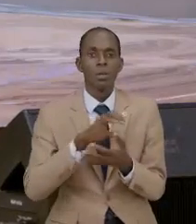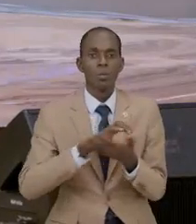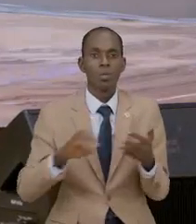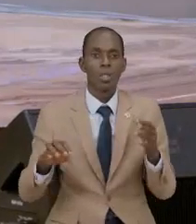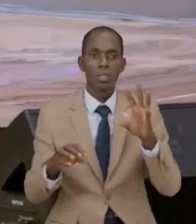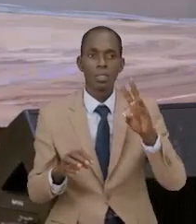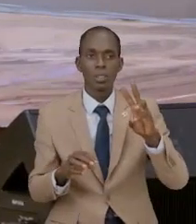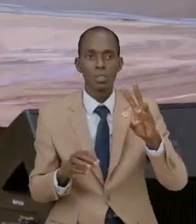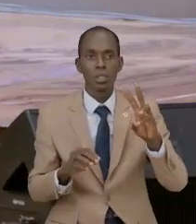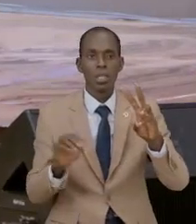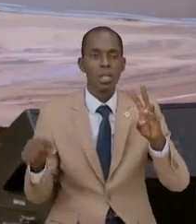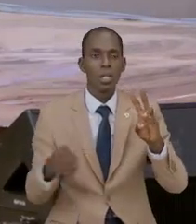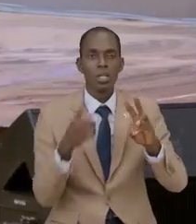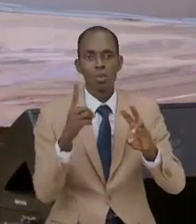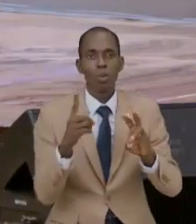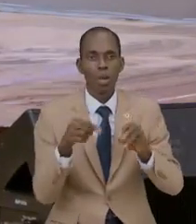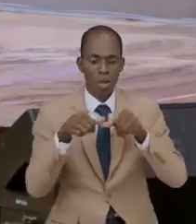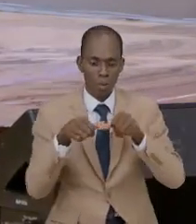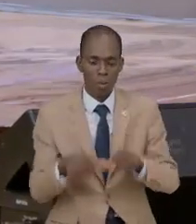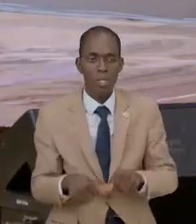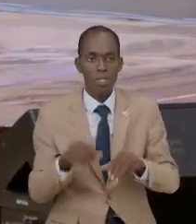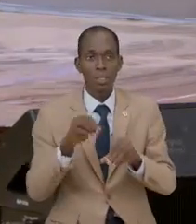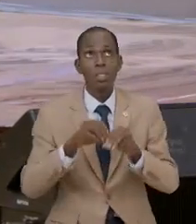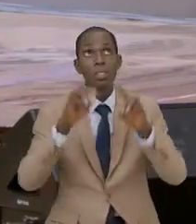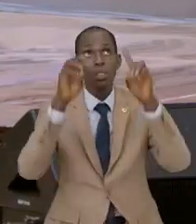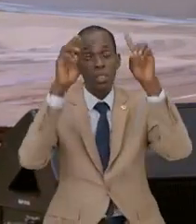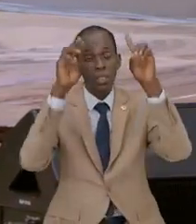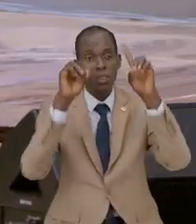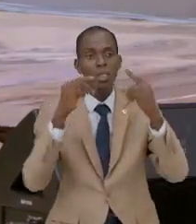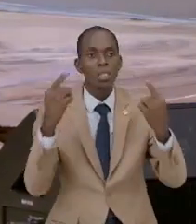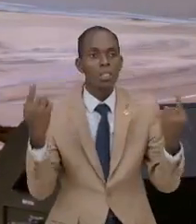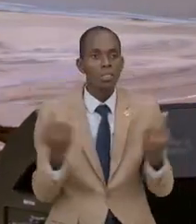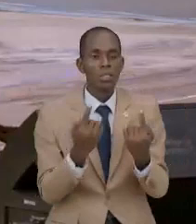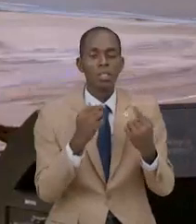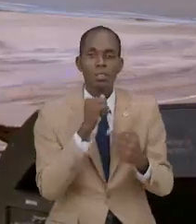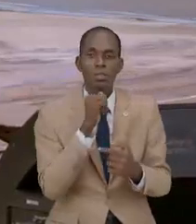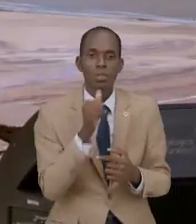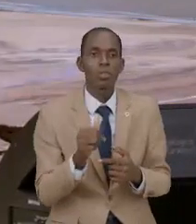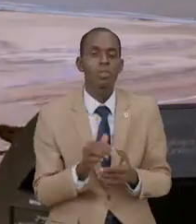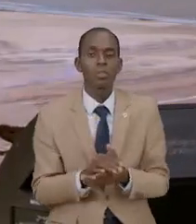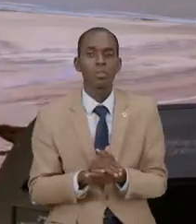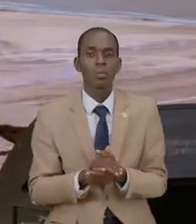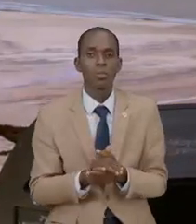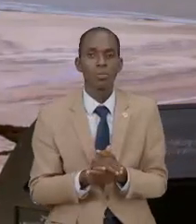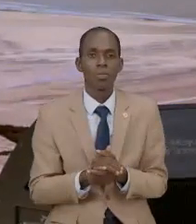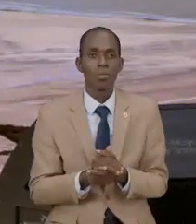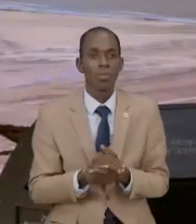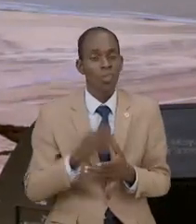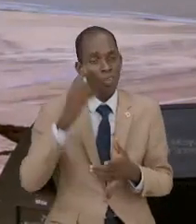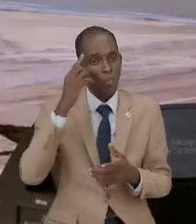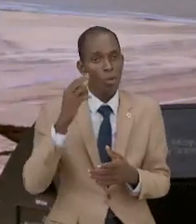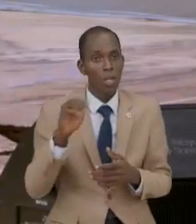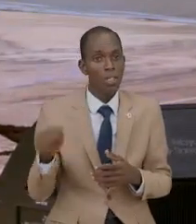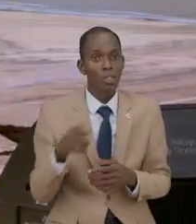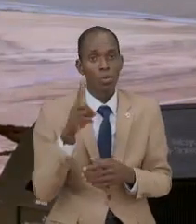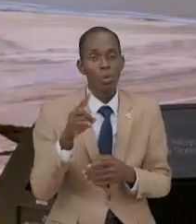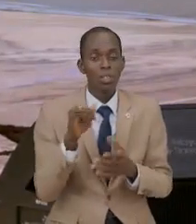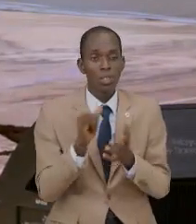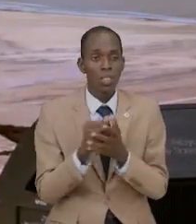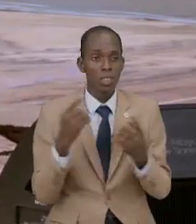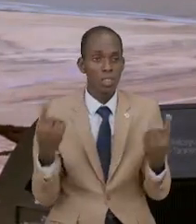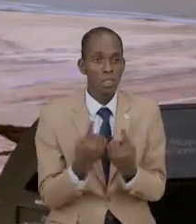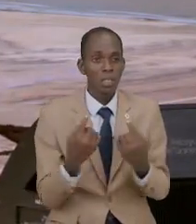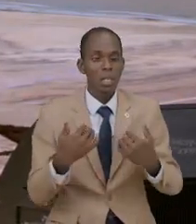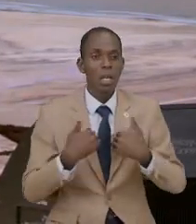6 it says, whosoever abideth in him sinneth not. For whosoever